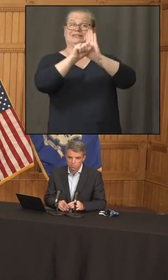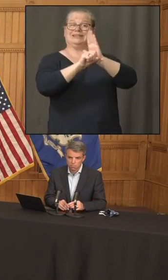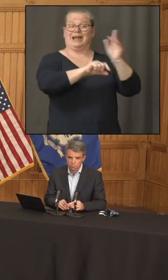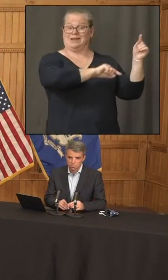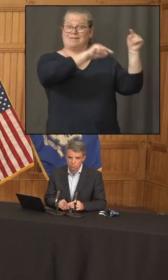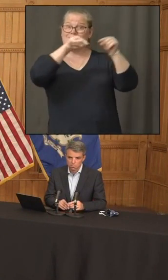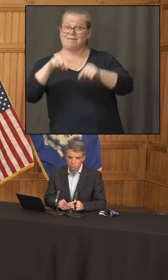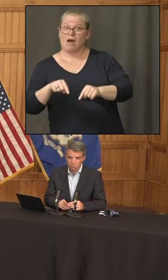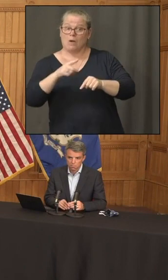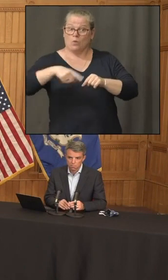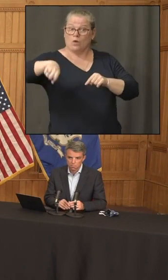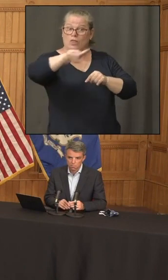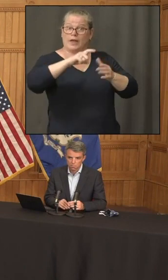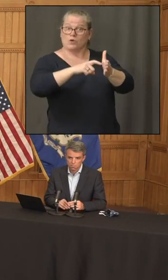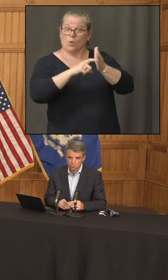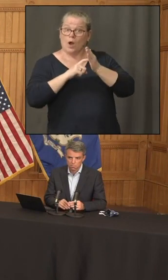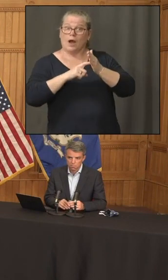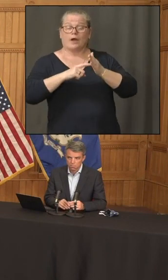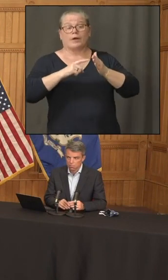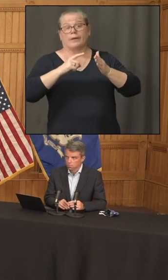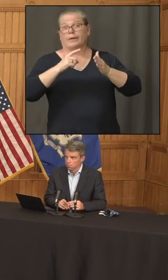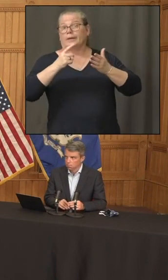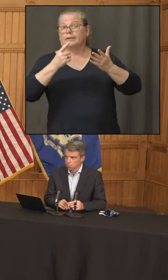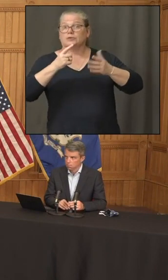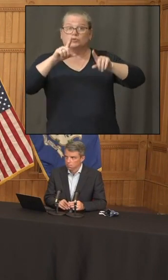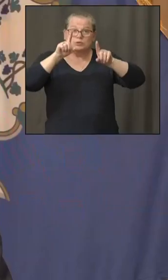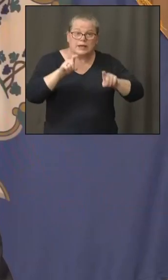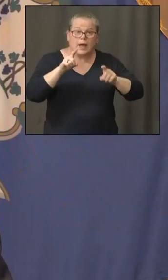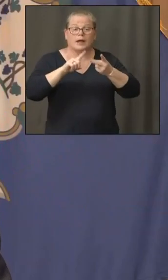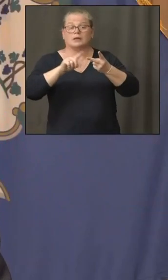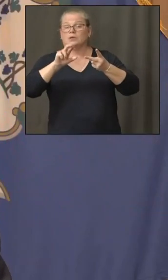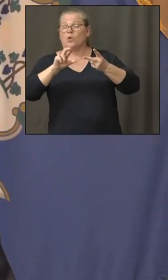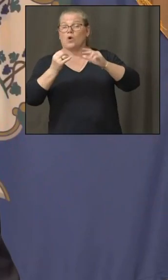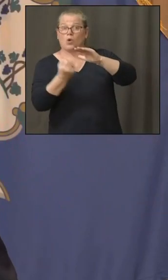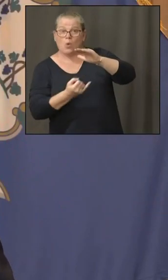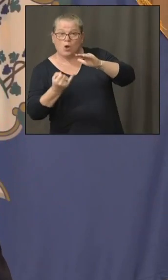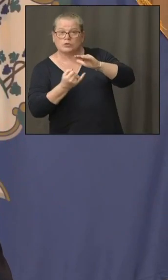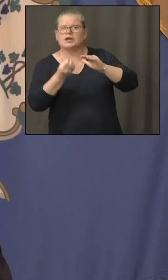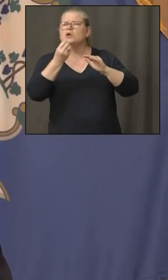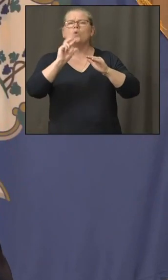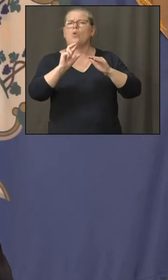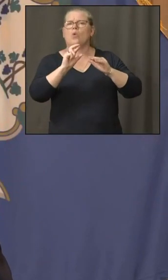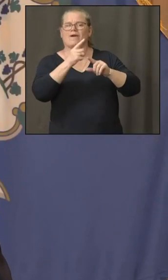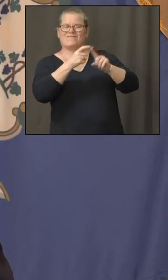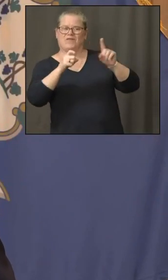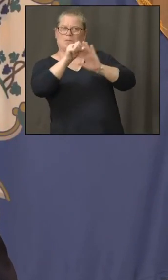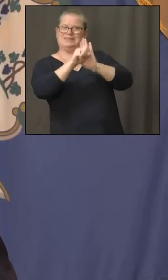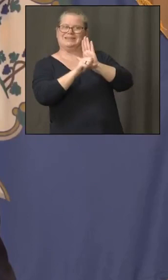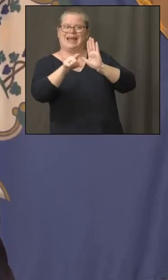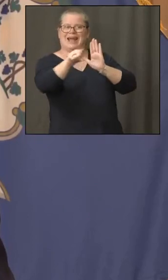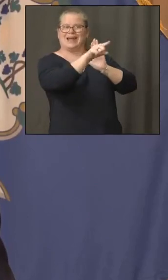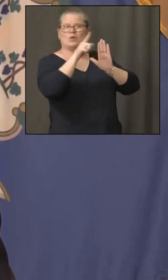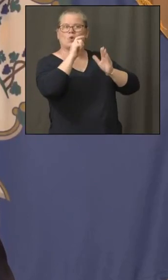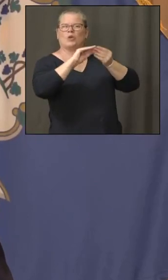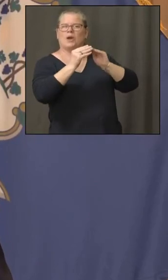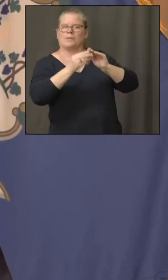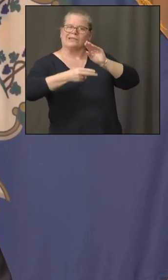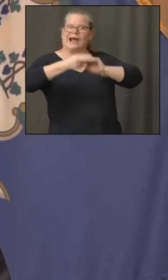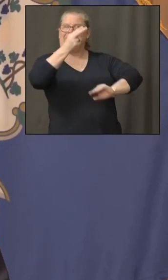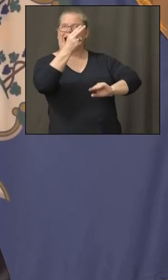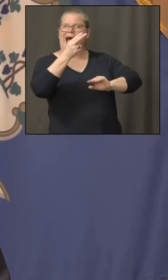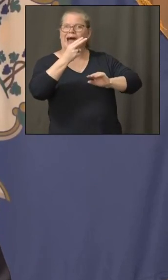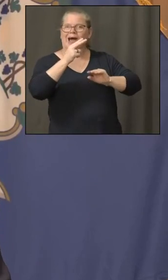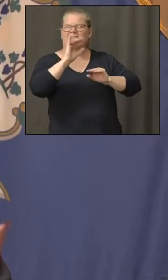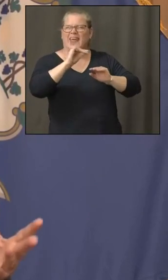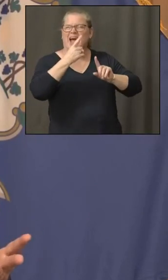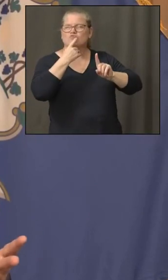that have higher positivity numbers? Yeah, I think you tie it to the higher positivity numbers. I don't think you pick on a state,